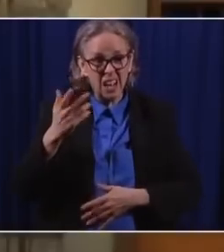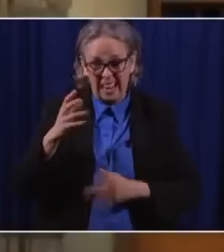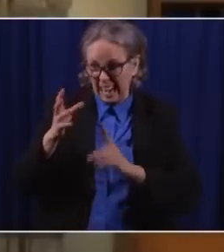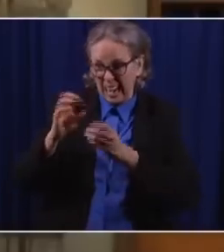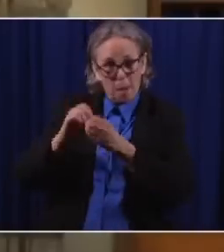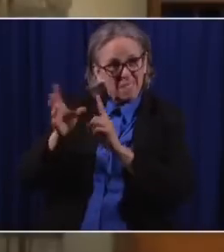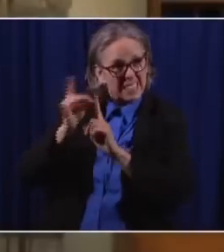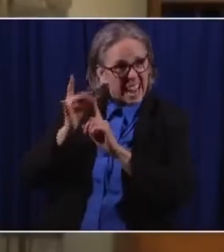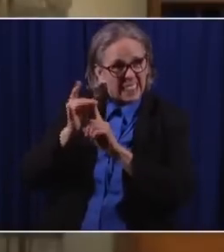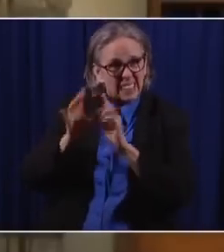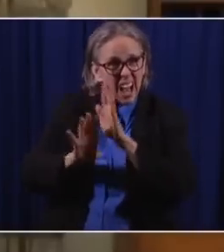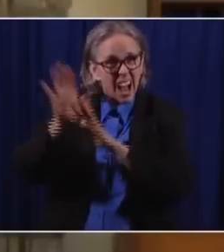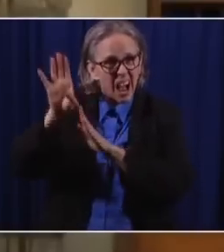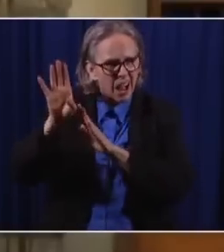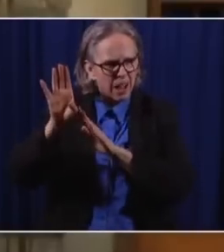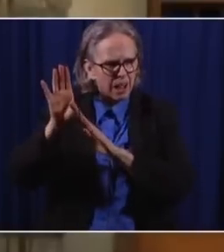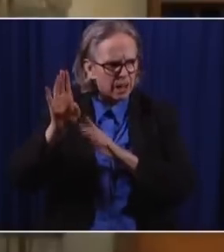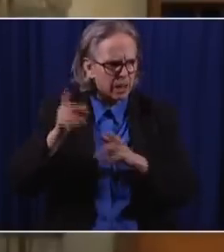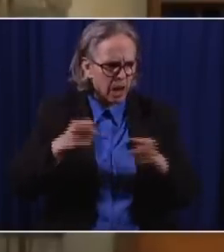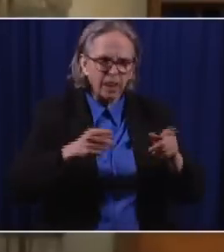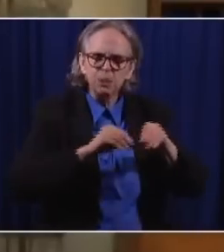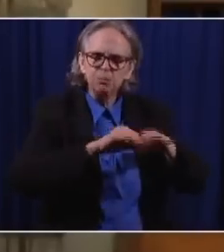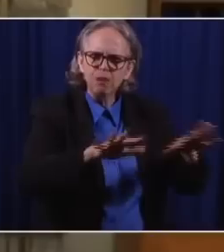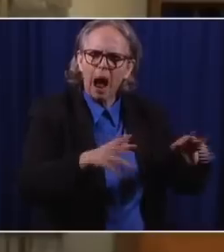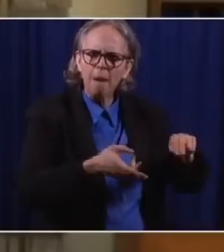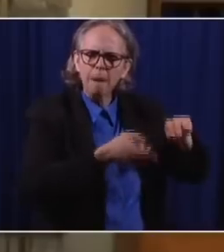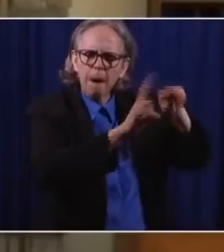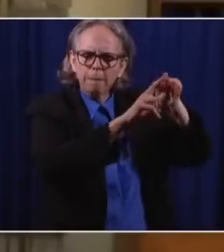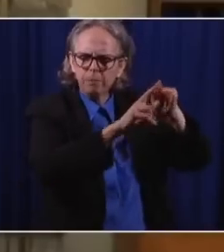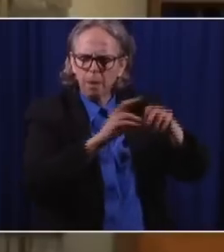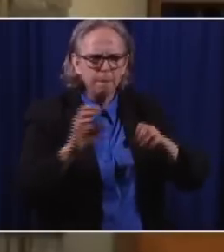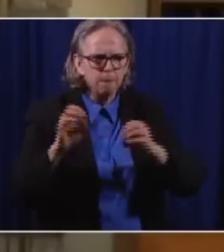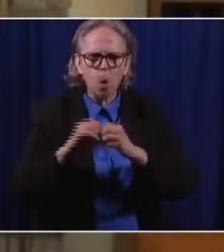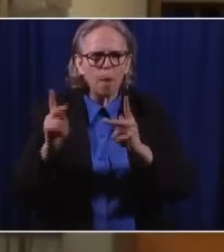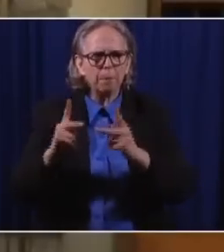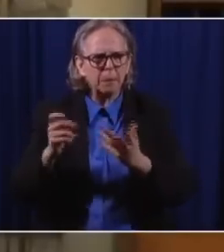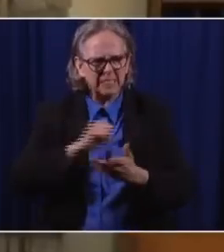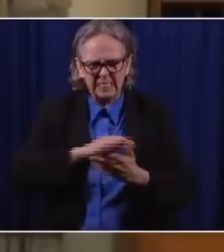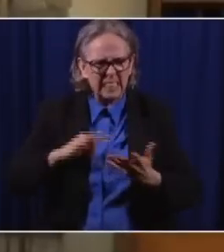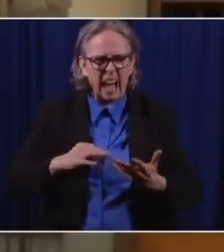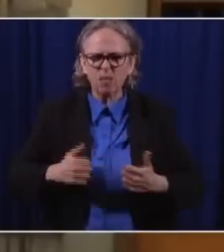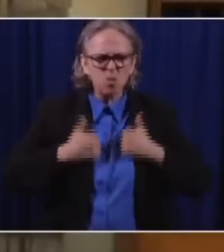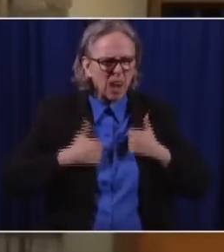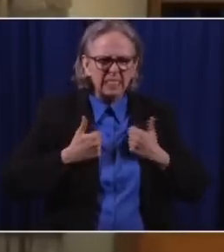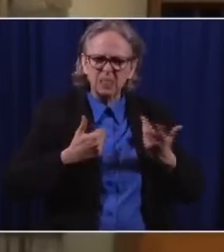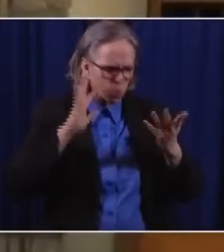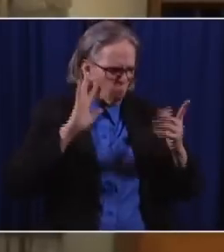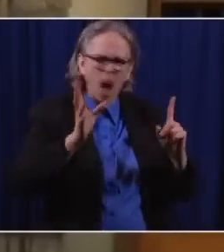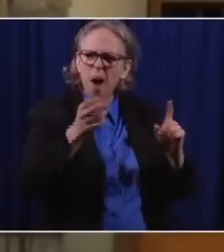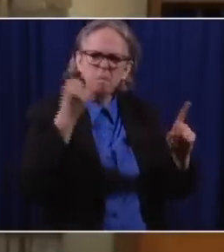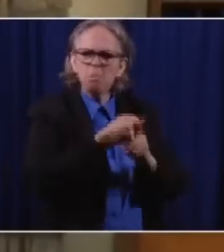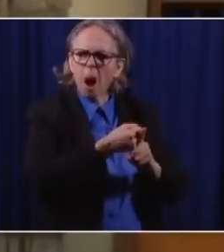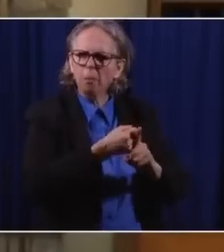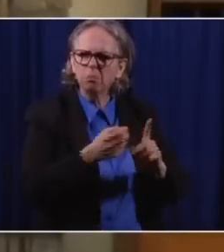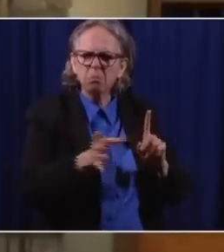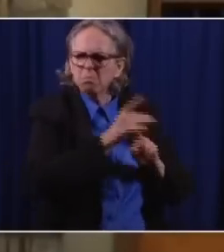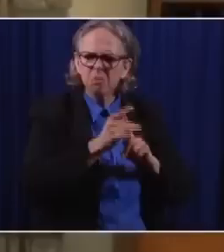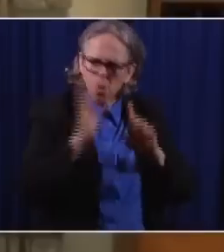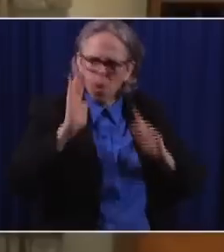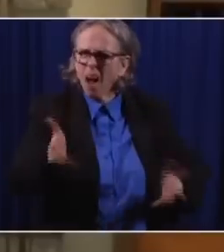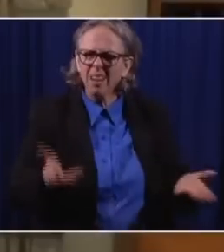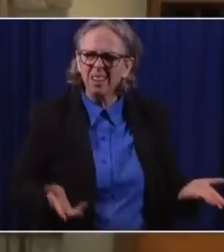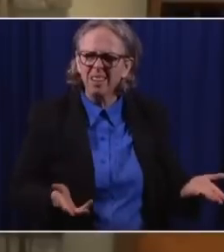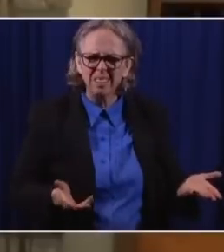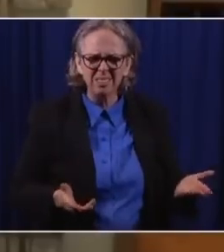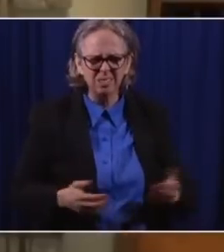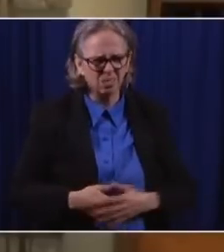up. Cases are going in much faster rate into our nursing homes. So what are we doing? We